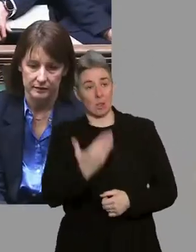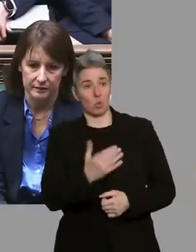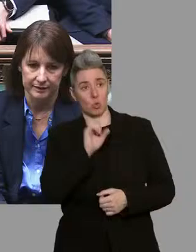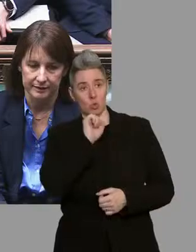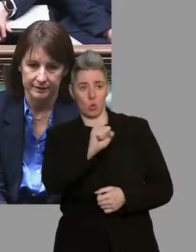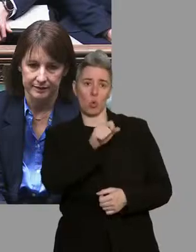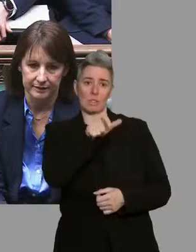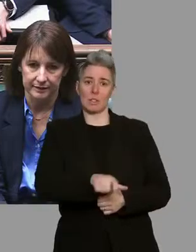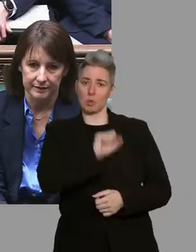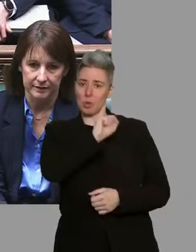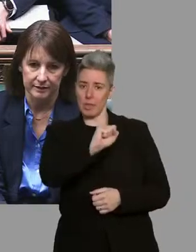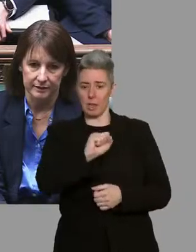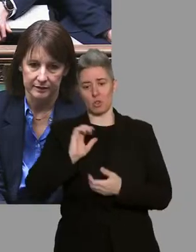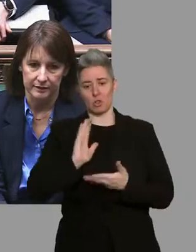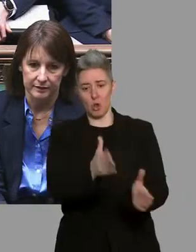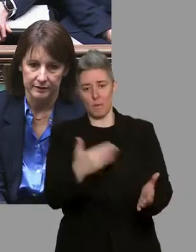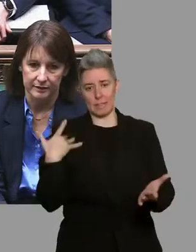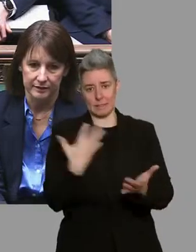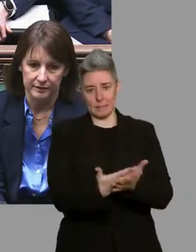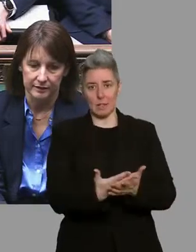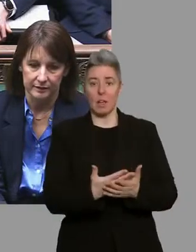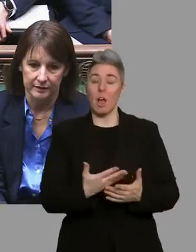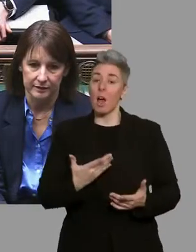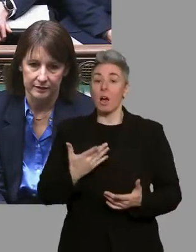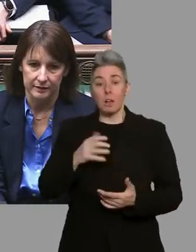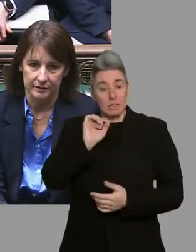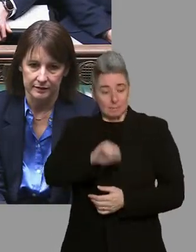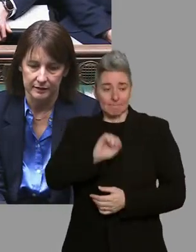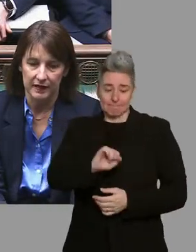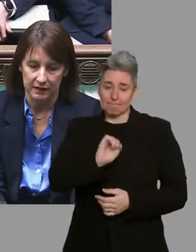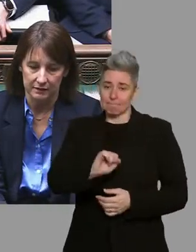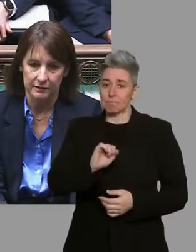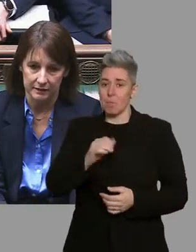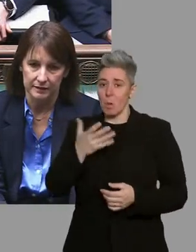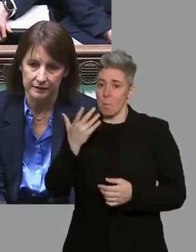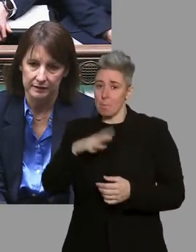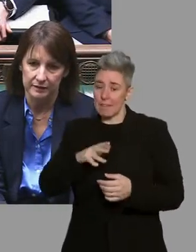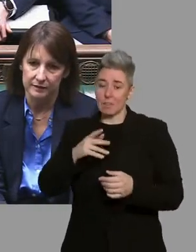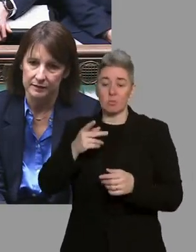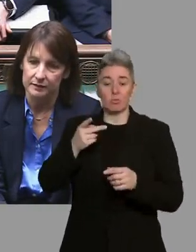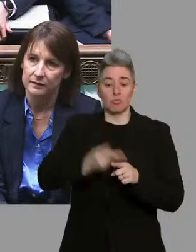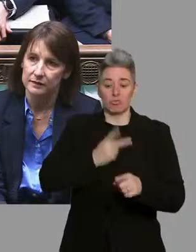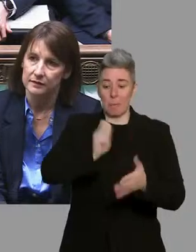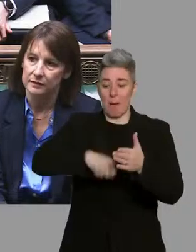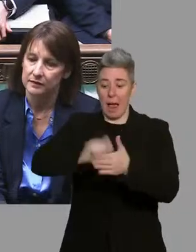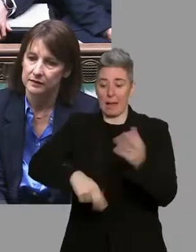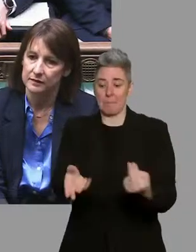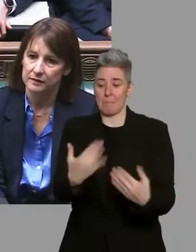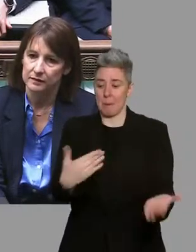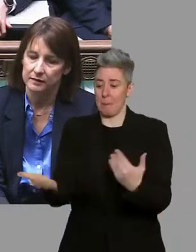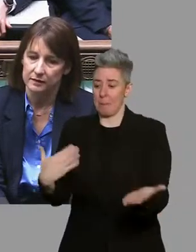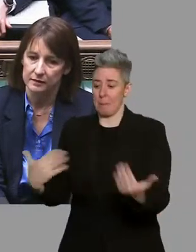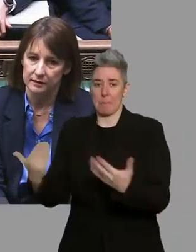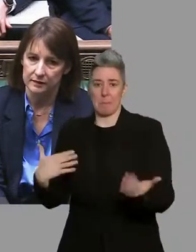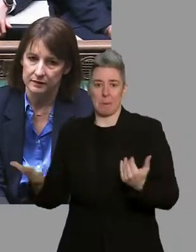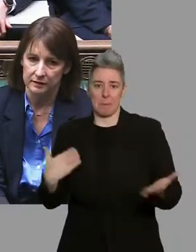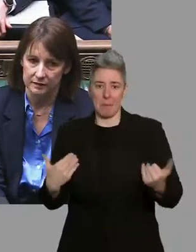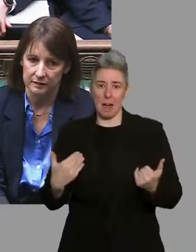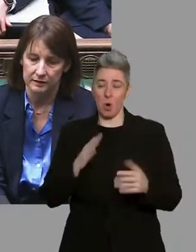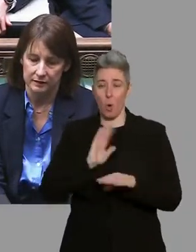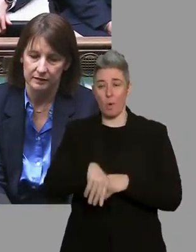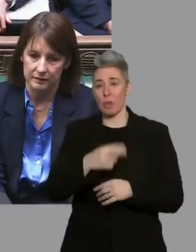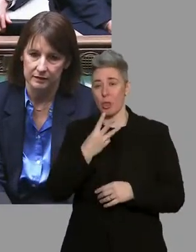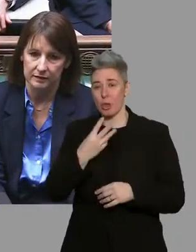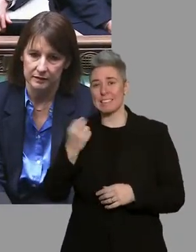friend's constituency, we can rapidly transform substandard accommodation. The deal that we've done also saves the taxpayer